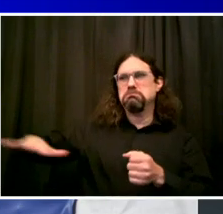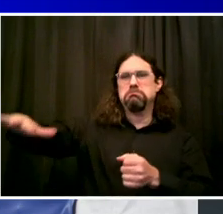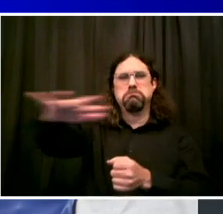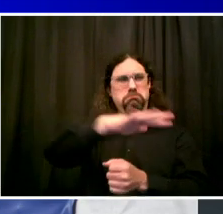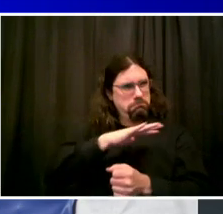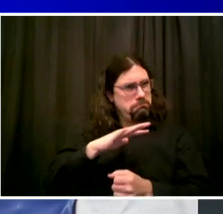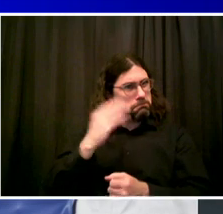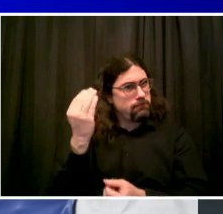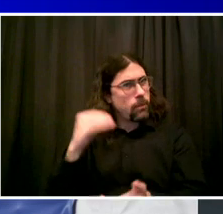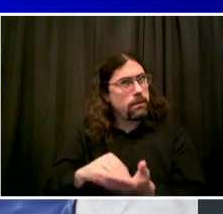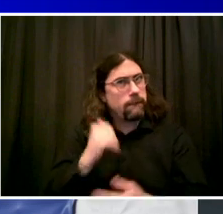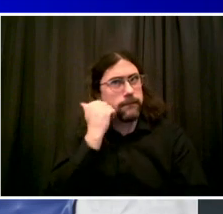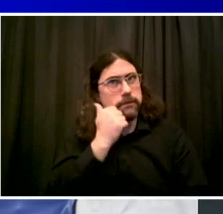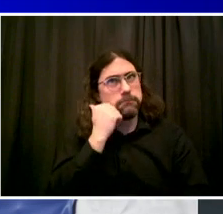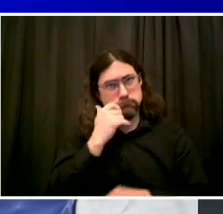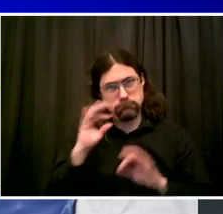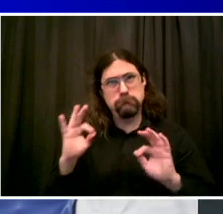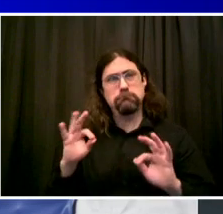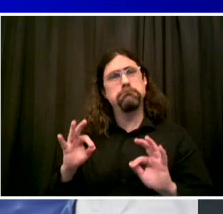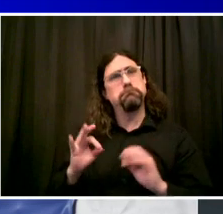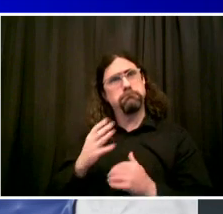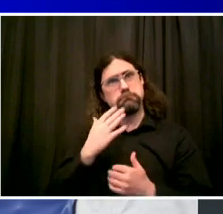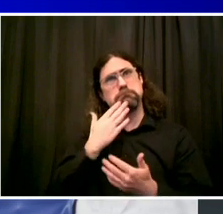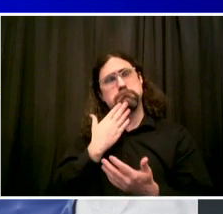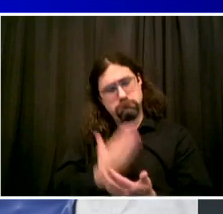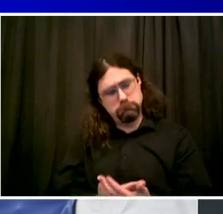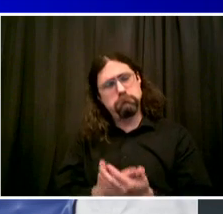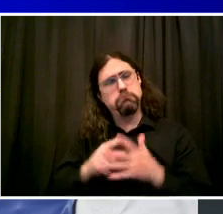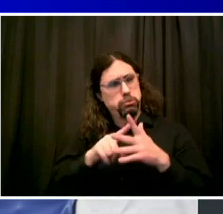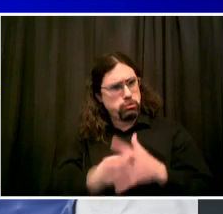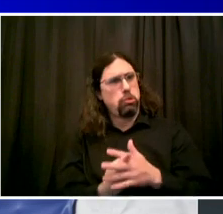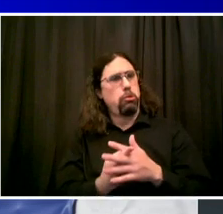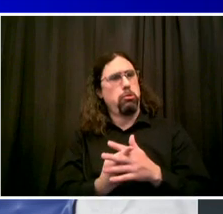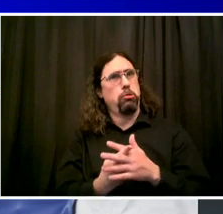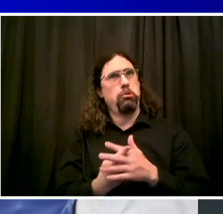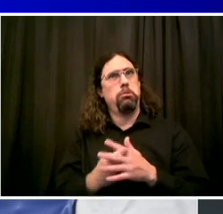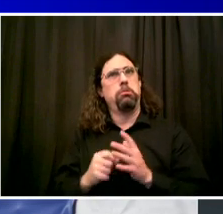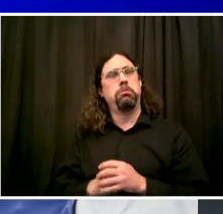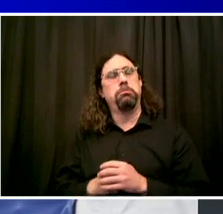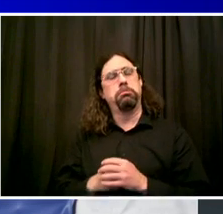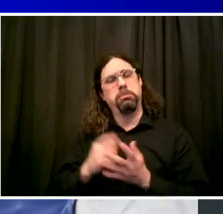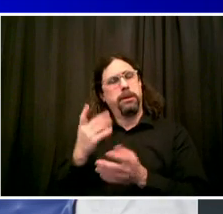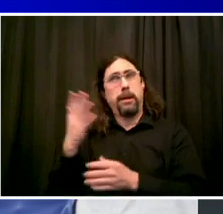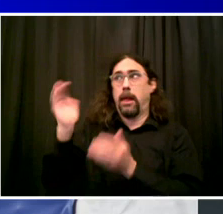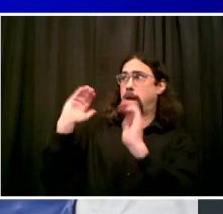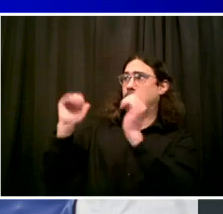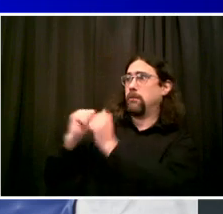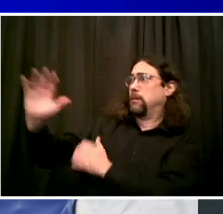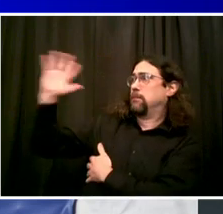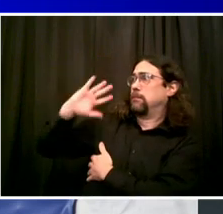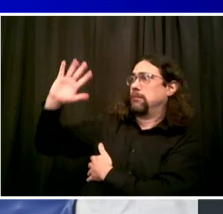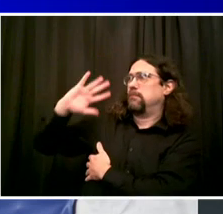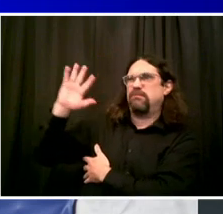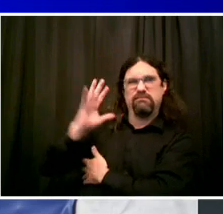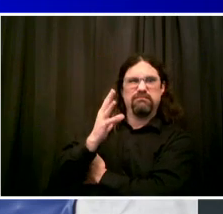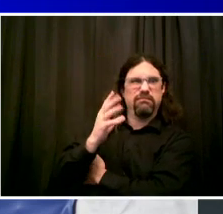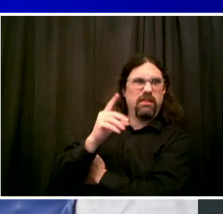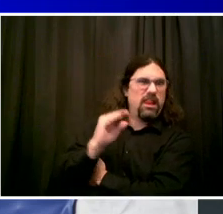it shows improvement, but it doesn't show us where we need to get. We have to keep expanding